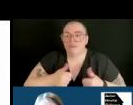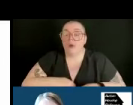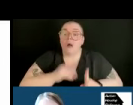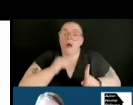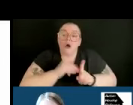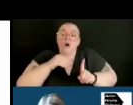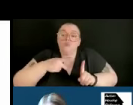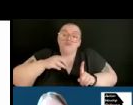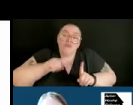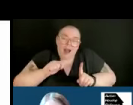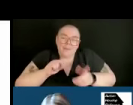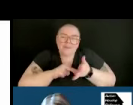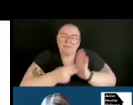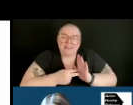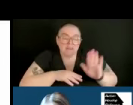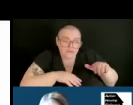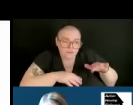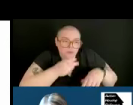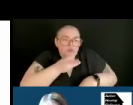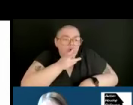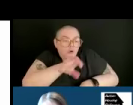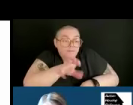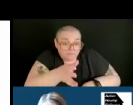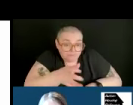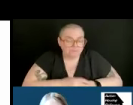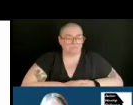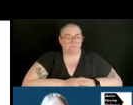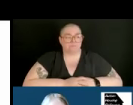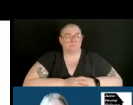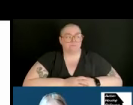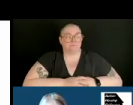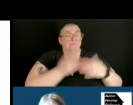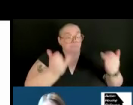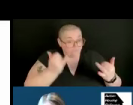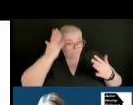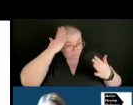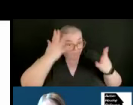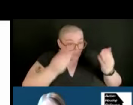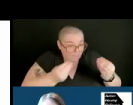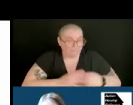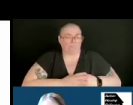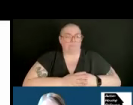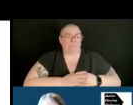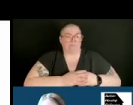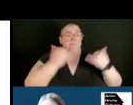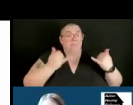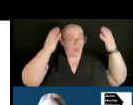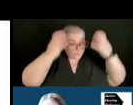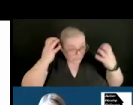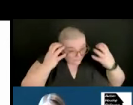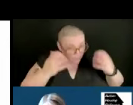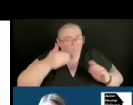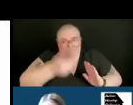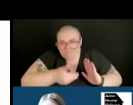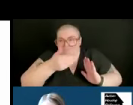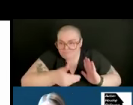on, get your hair wet, get the shampoo. And if they need prompting, in